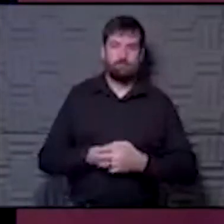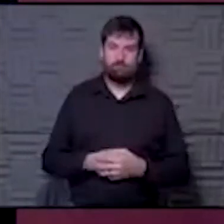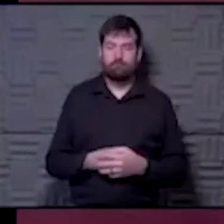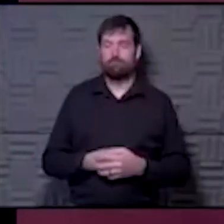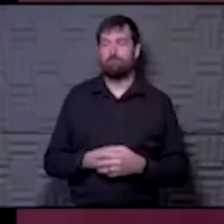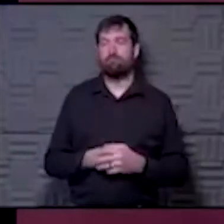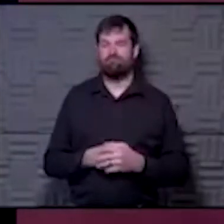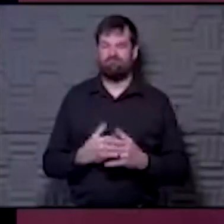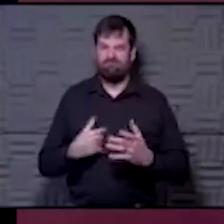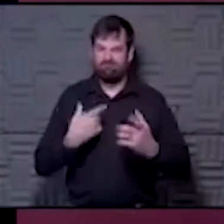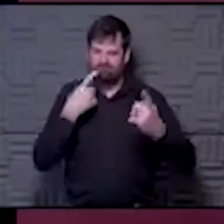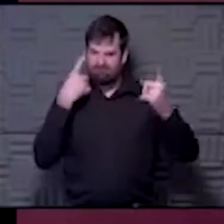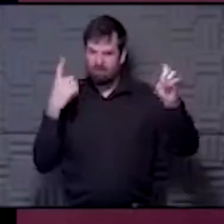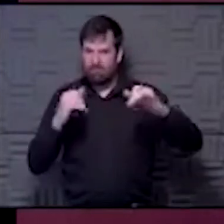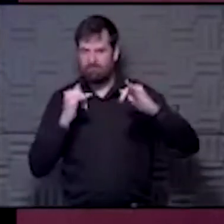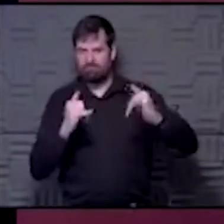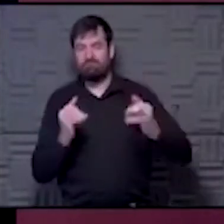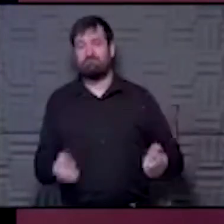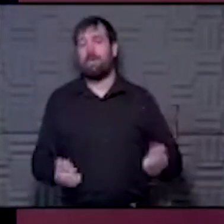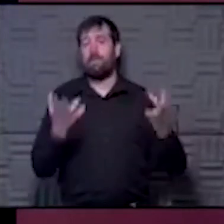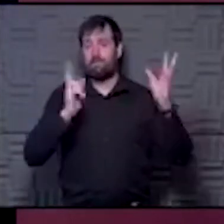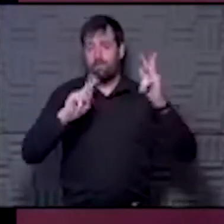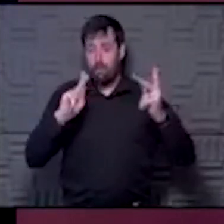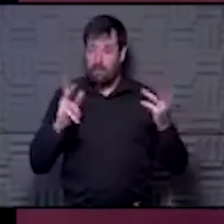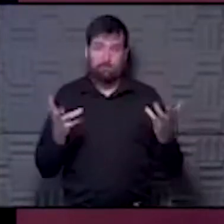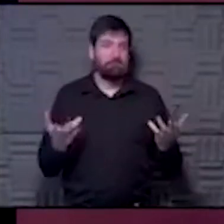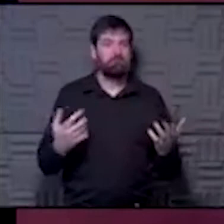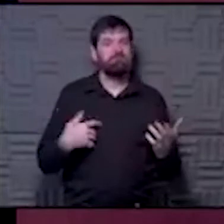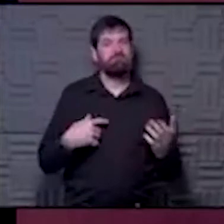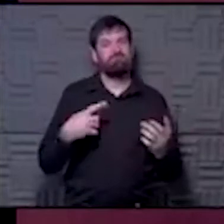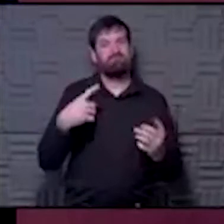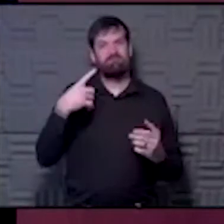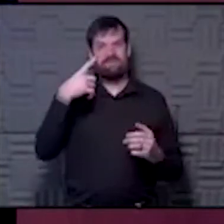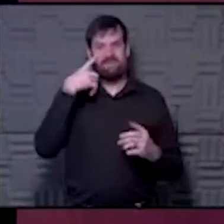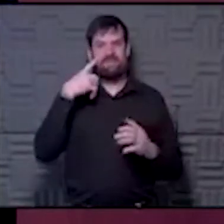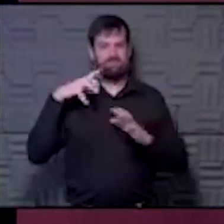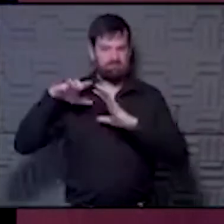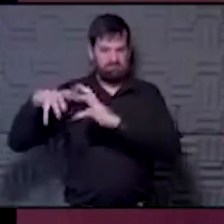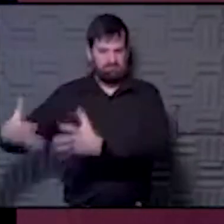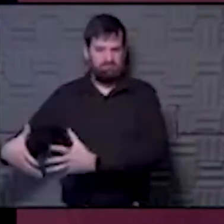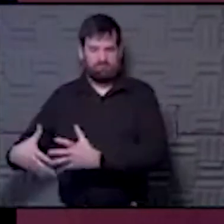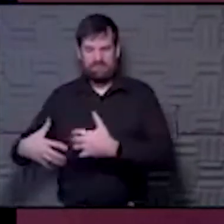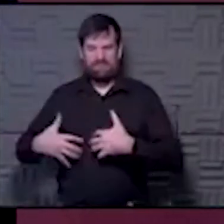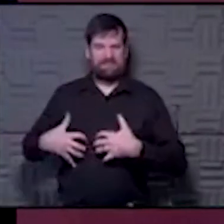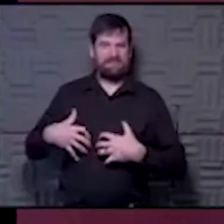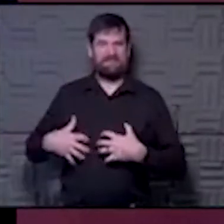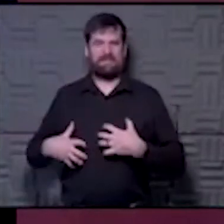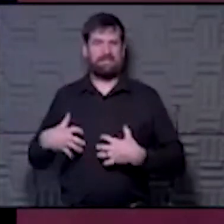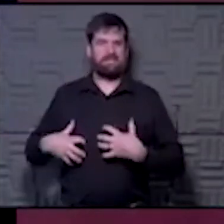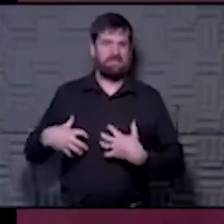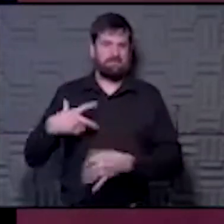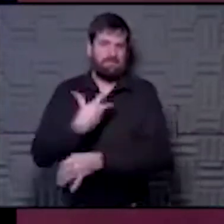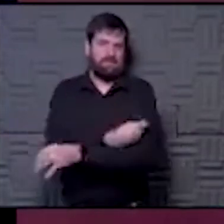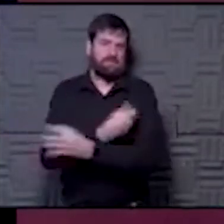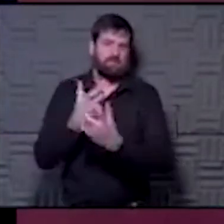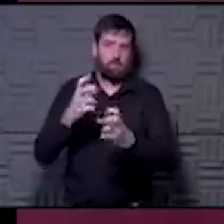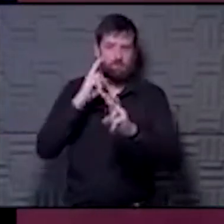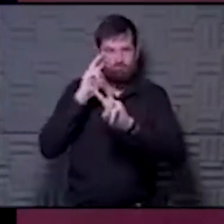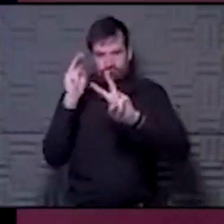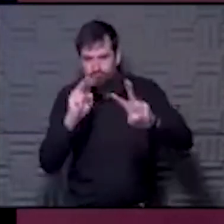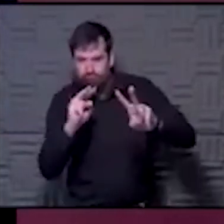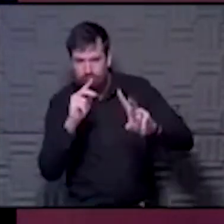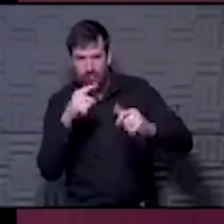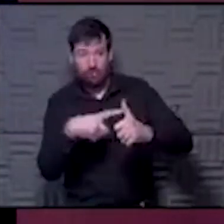And I'm with you. I don't know how many people are going to be. I mean, I think there'll be the vaccine hesitant group. I want to see how this goes. And I